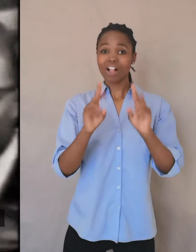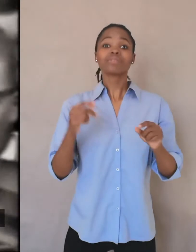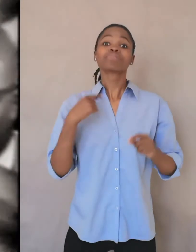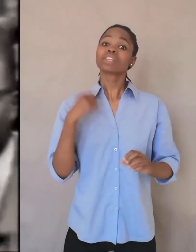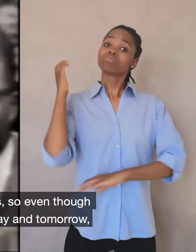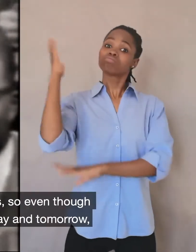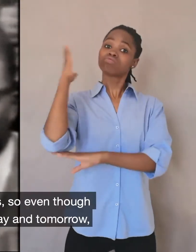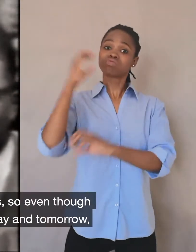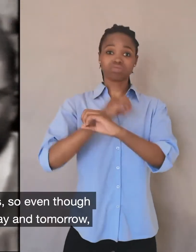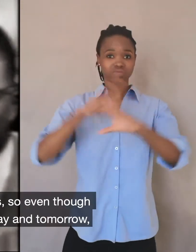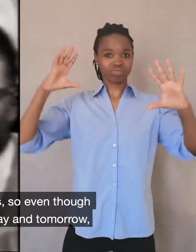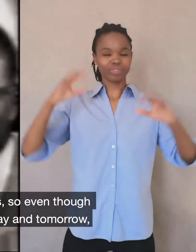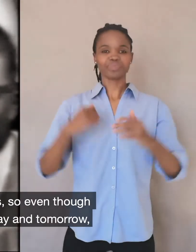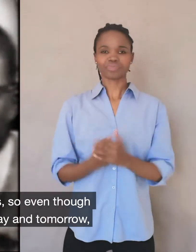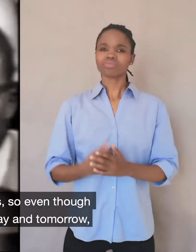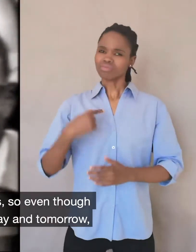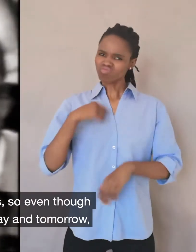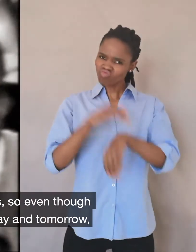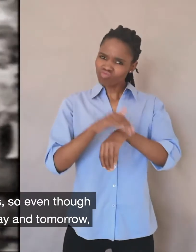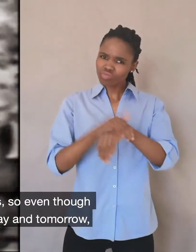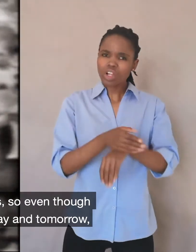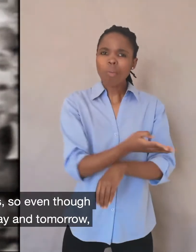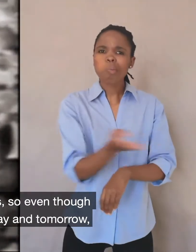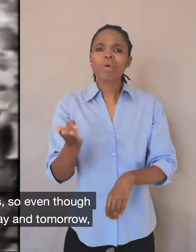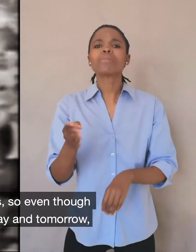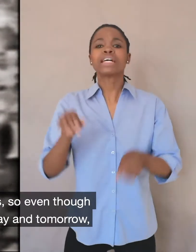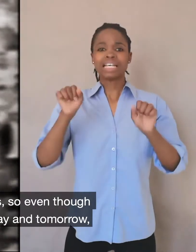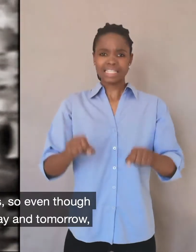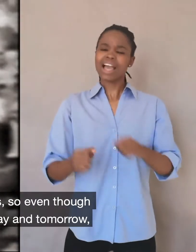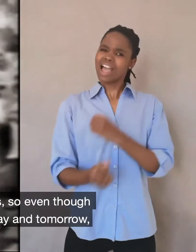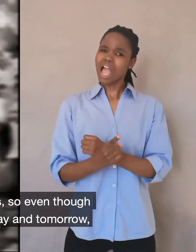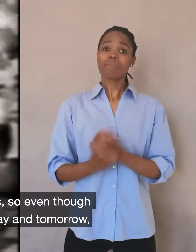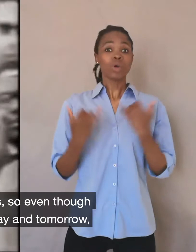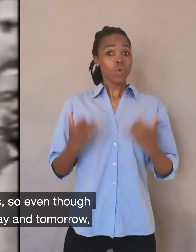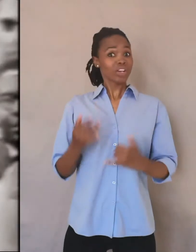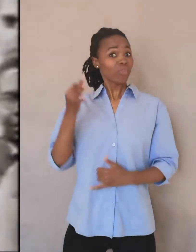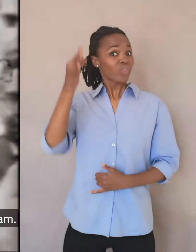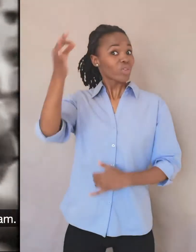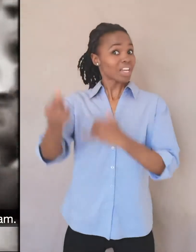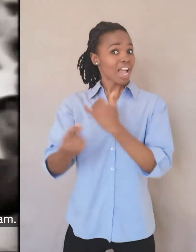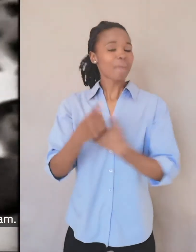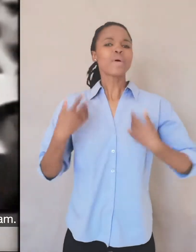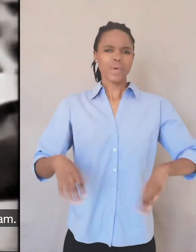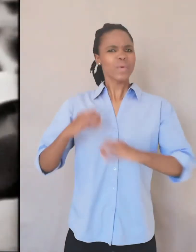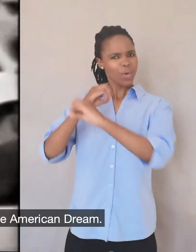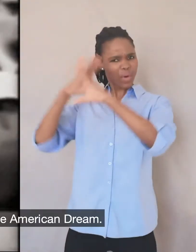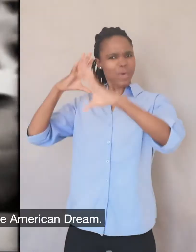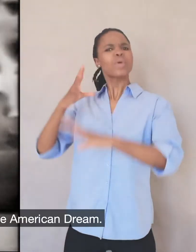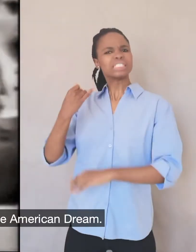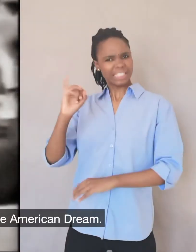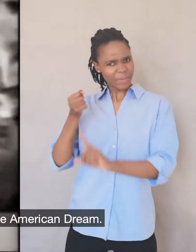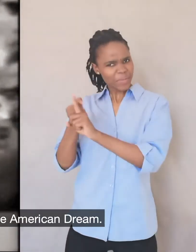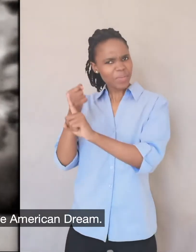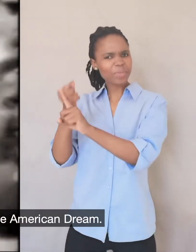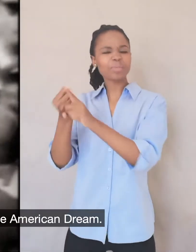He said, "I say to you today, my friends, so even though we face the difficulties of today and tomorrow, I still have a dream. It is a